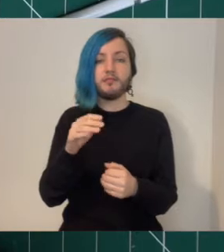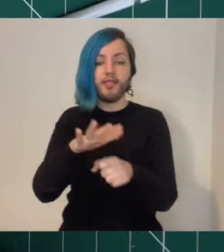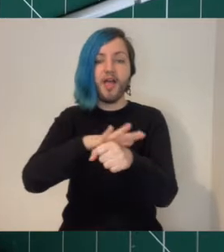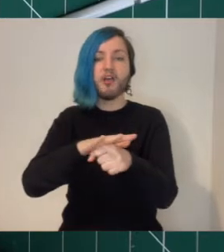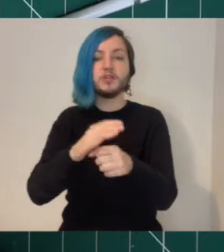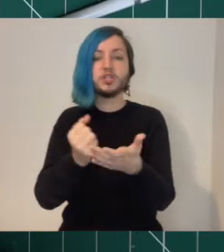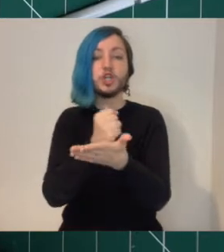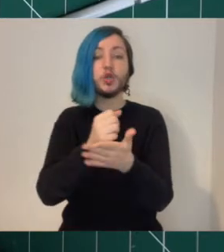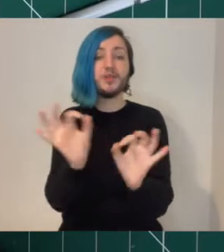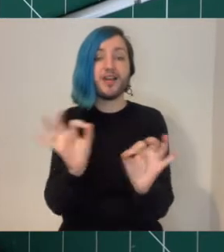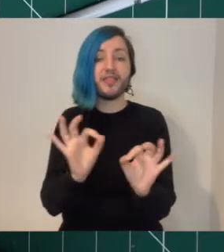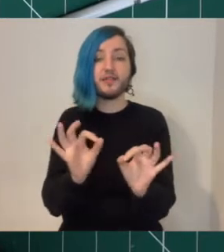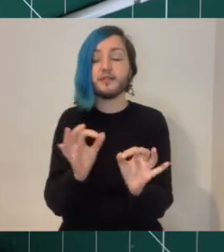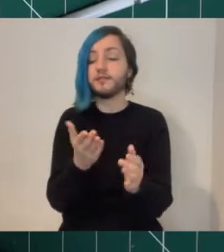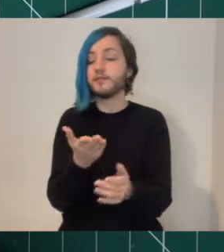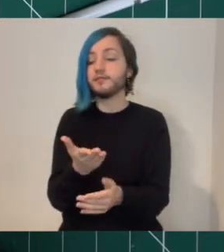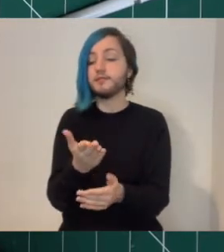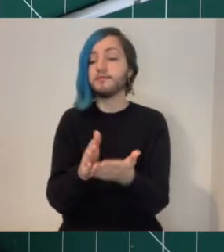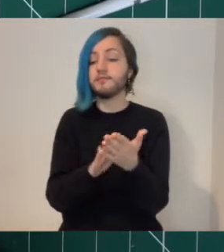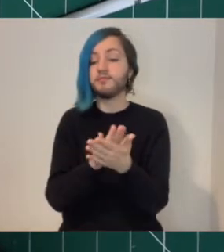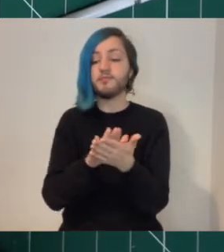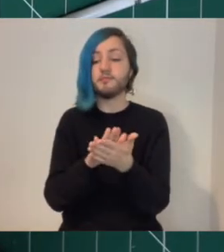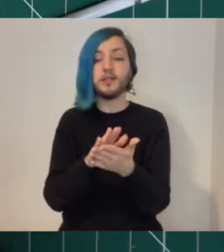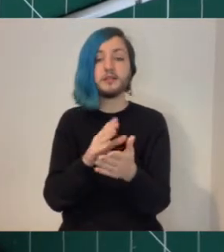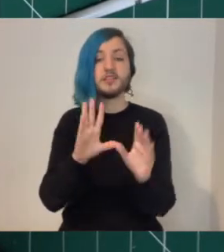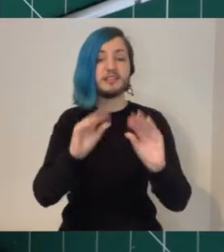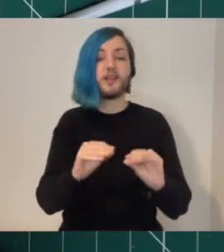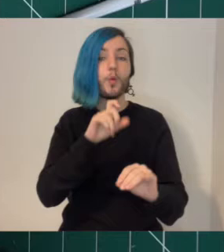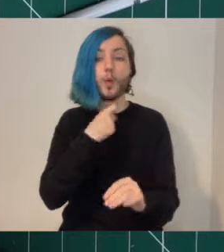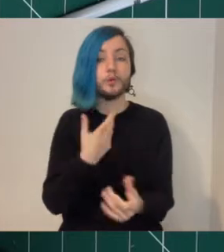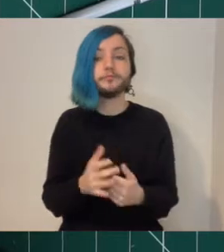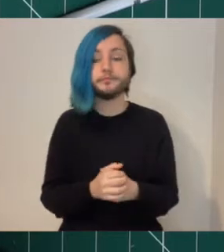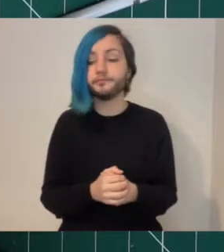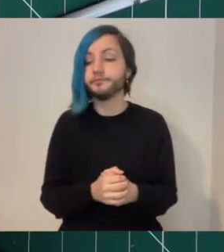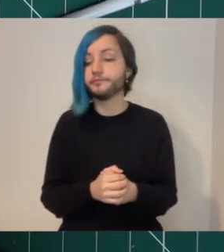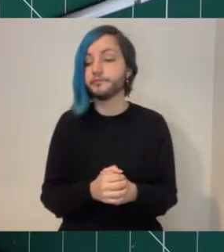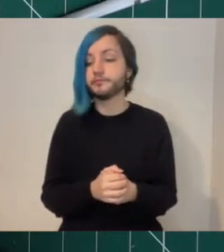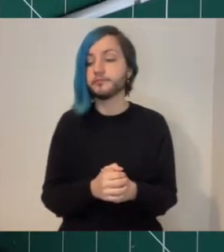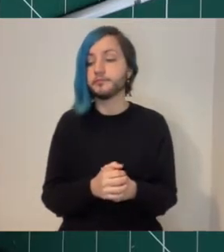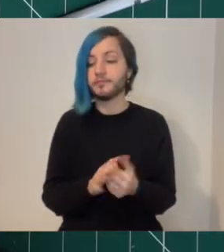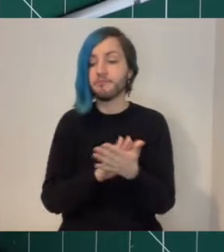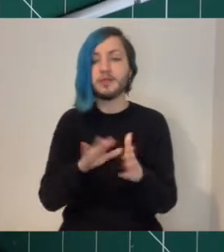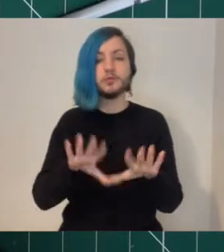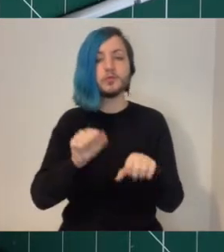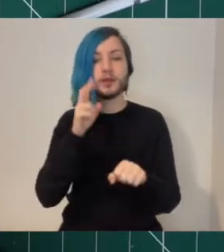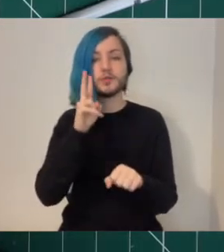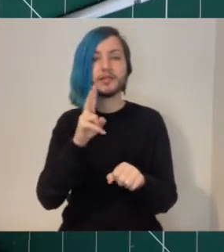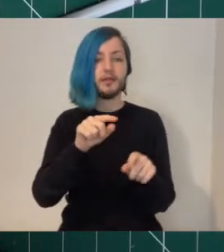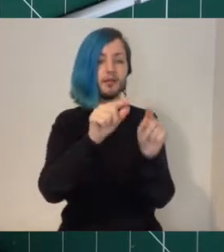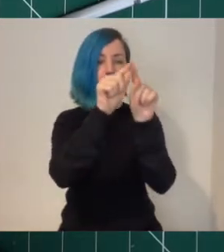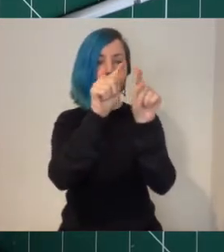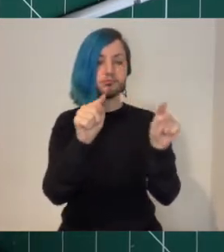no glue, none of the gold leaf size, the gold leaf doesn't stick to that, and you'll start seeing